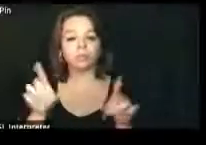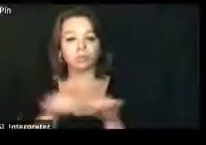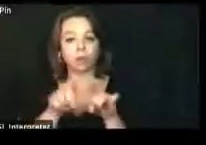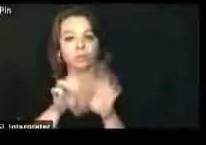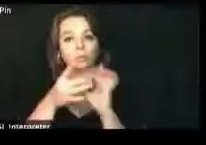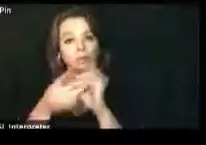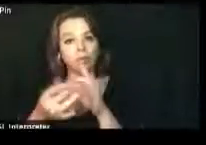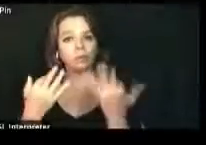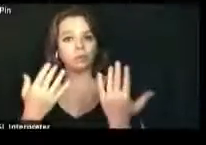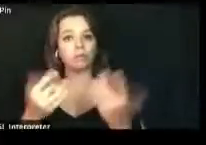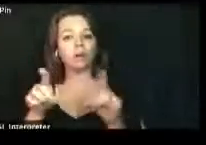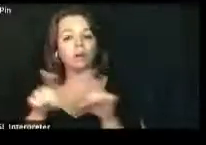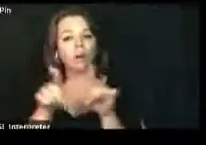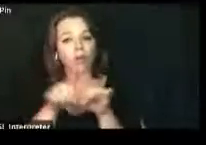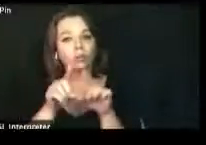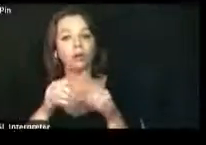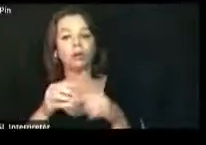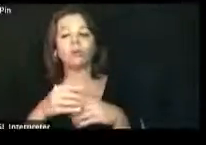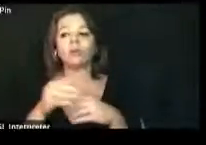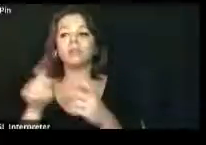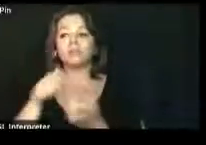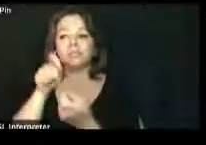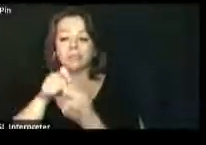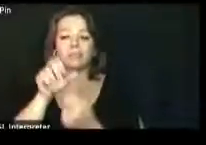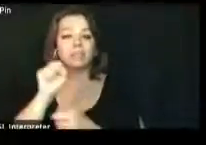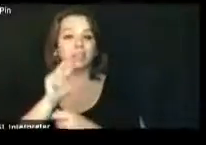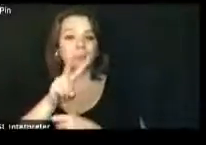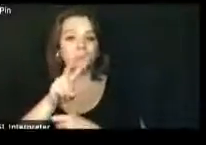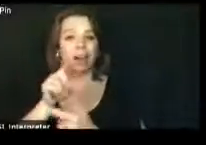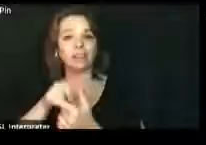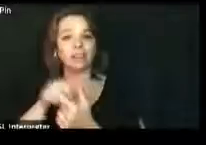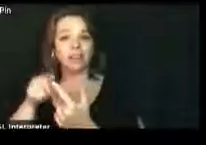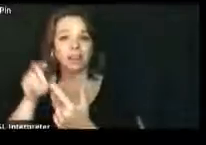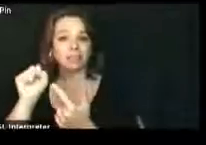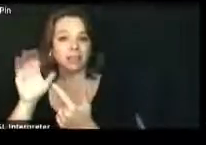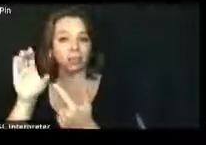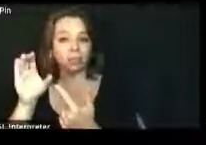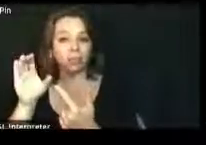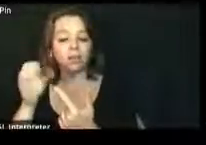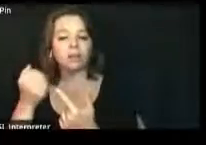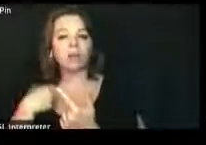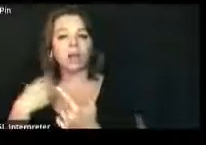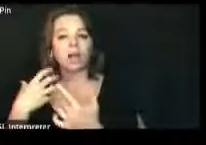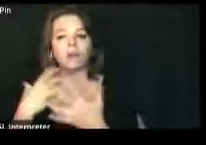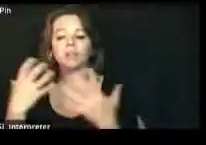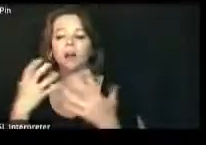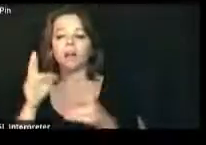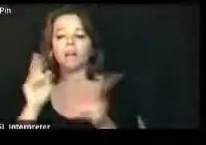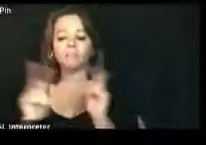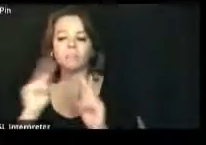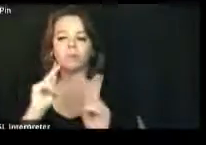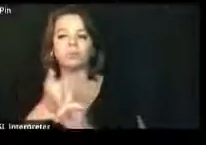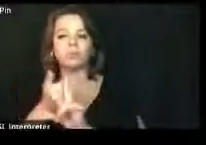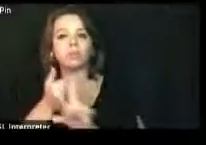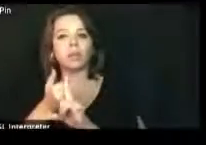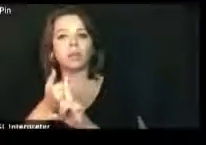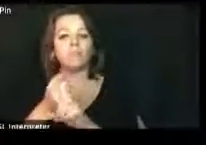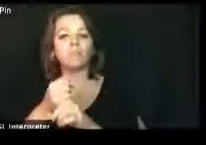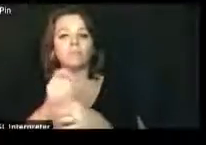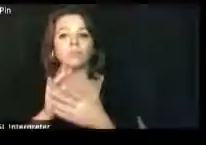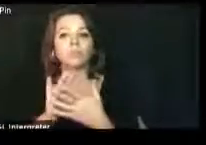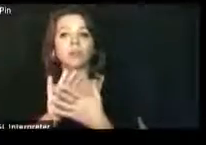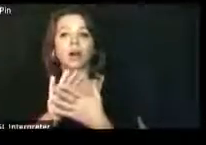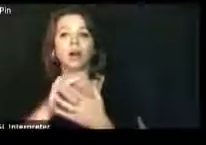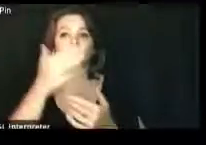to specifically Simi Valley and Santa Clarita, we have a lot of people who are employed by